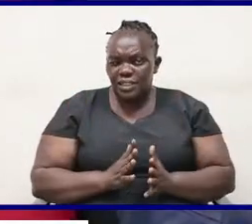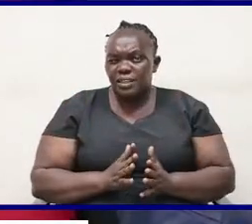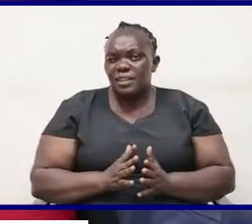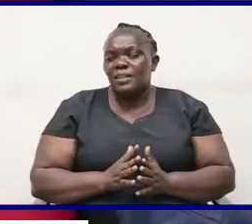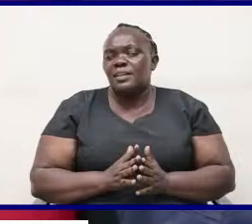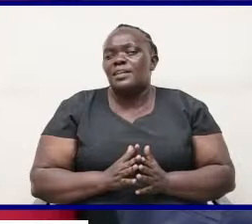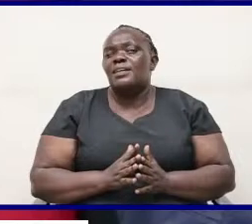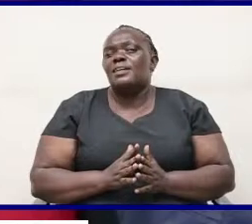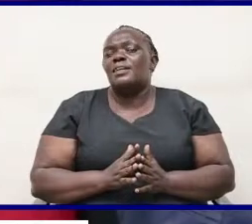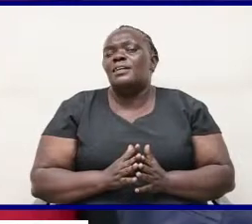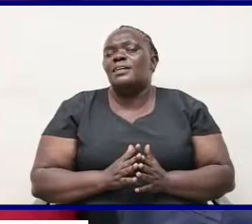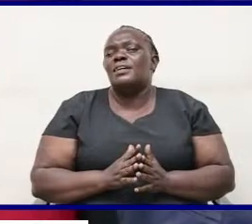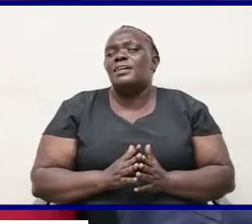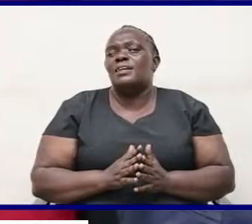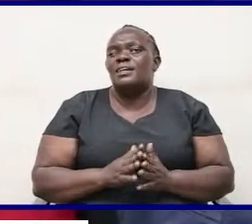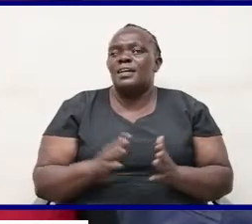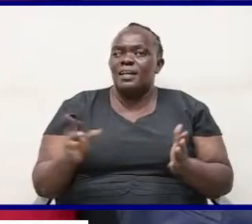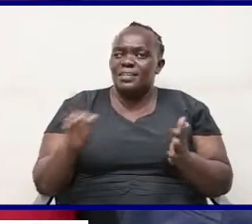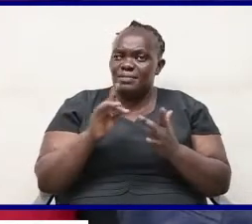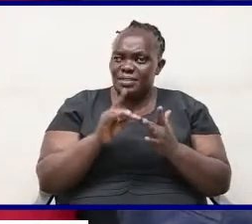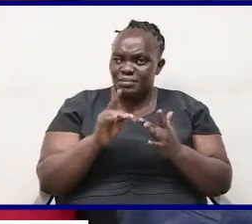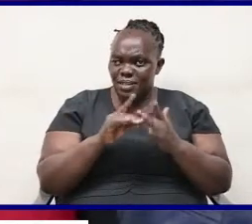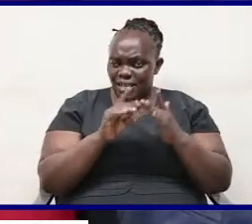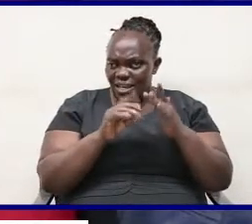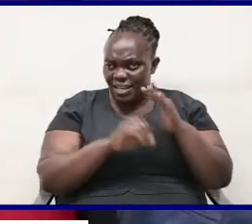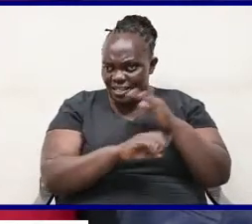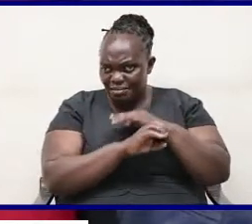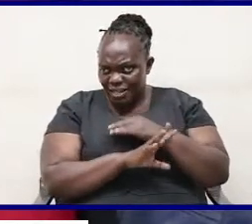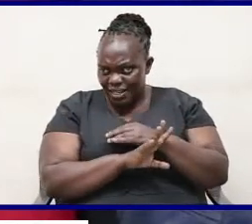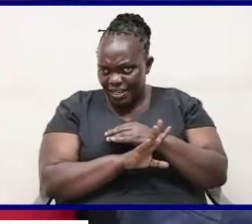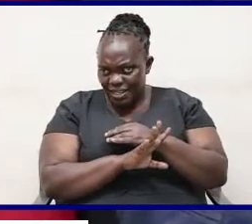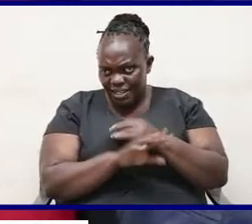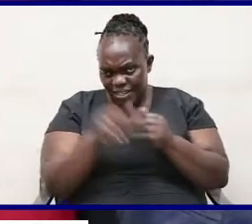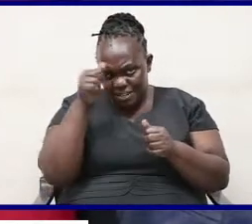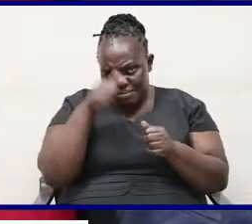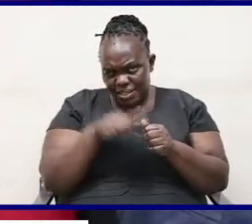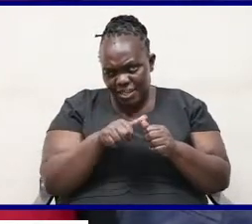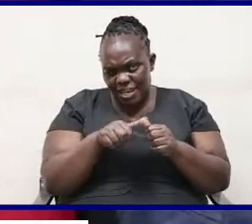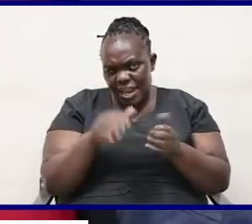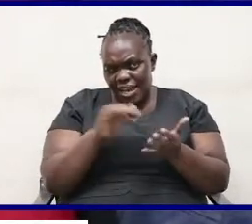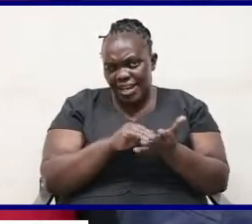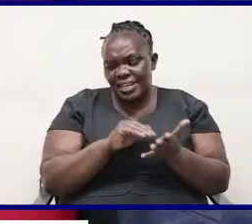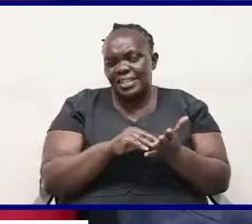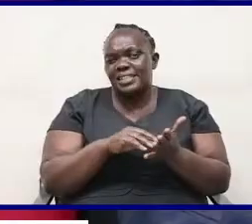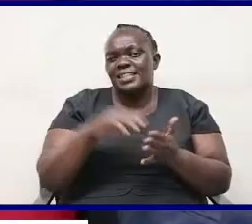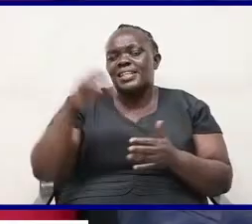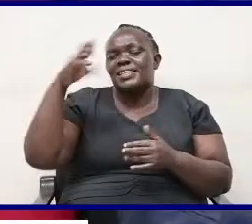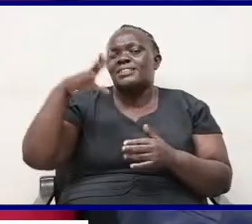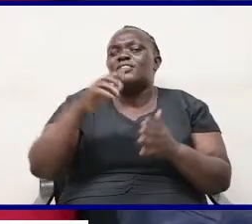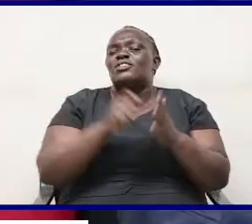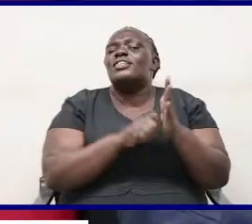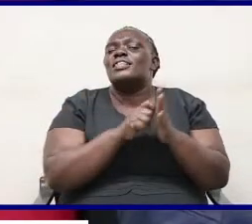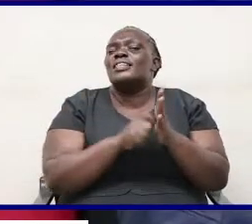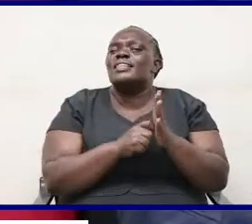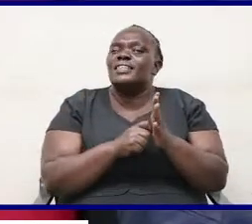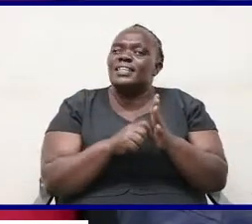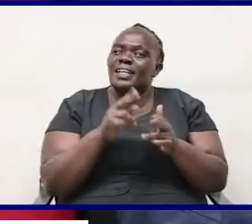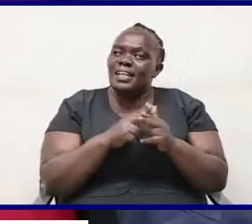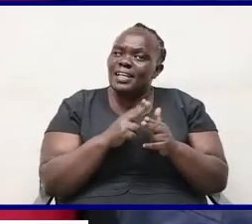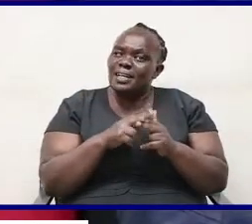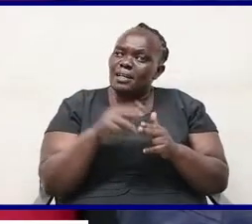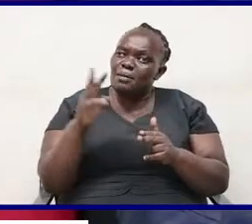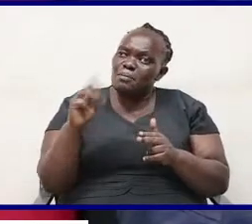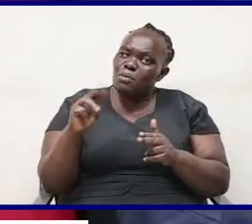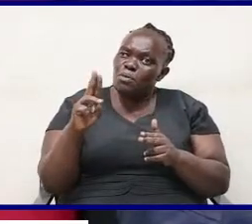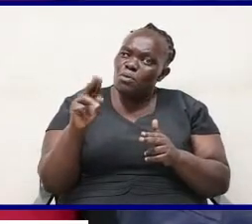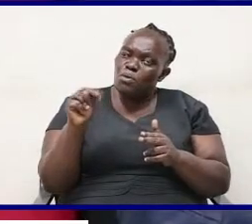Stand up and you can articulate again. And also remind us your name, electrical engineer. My name is